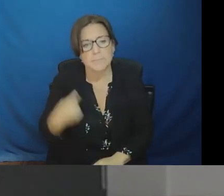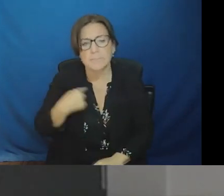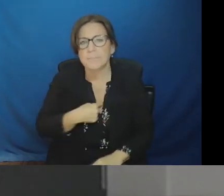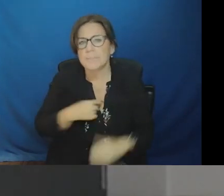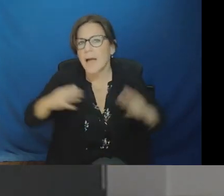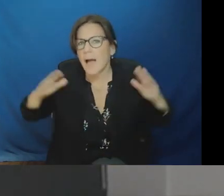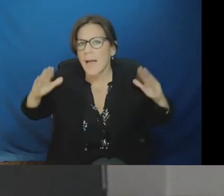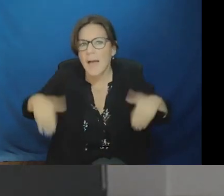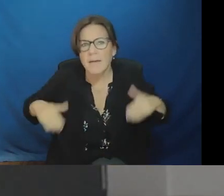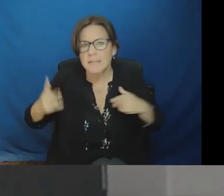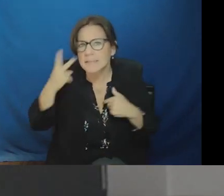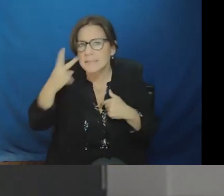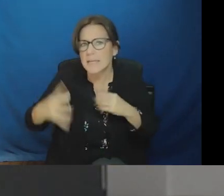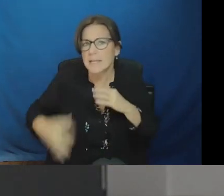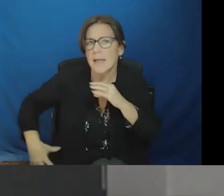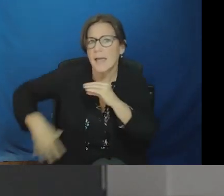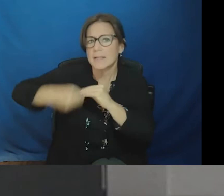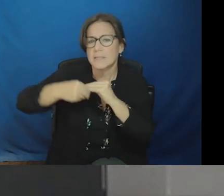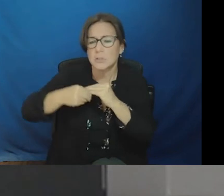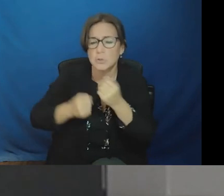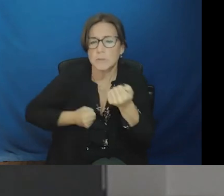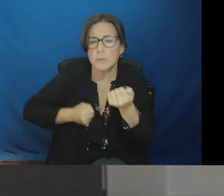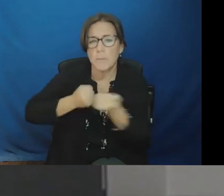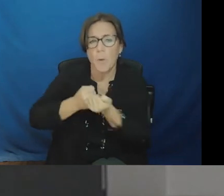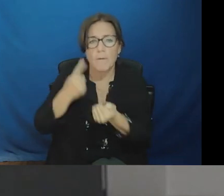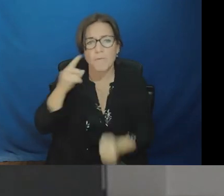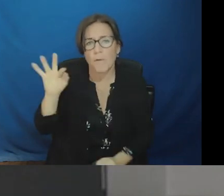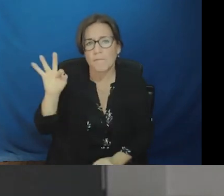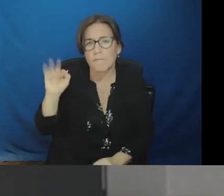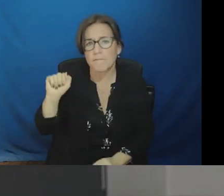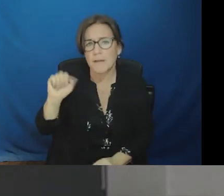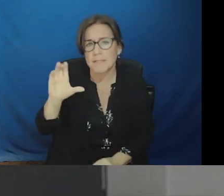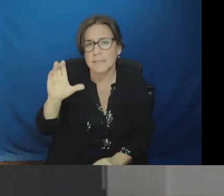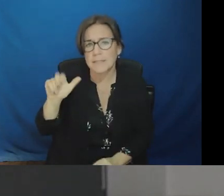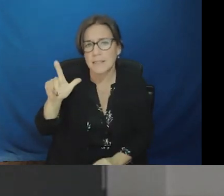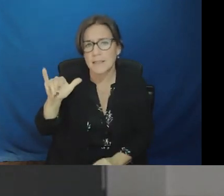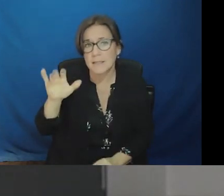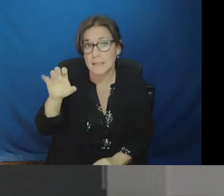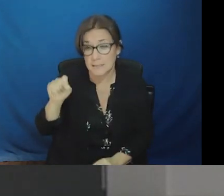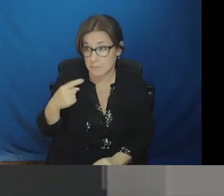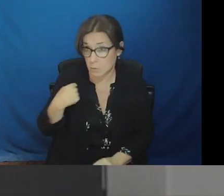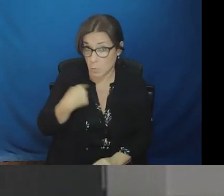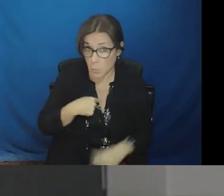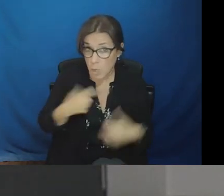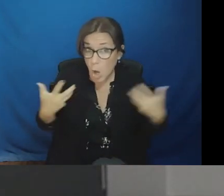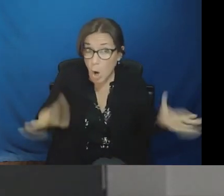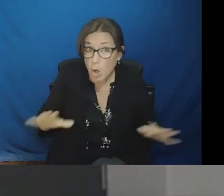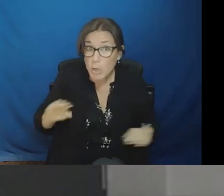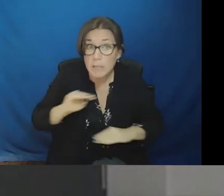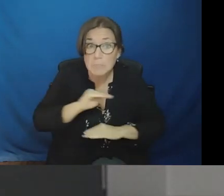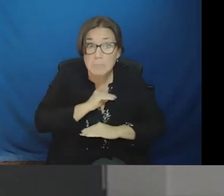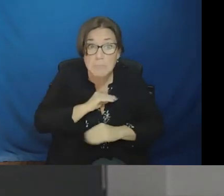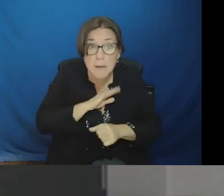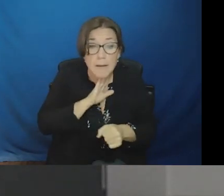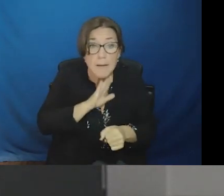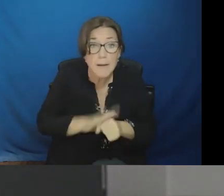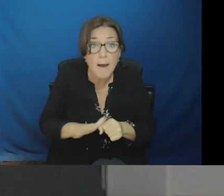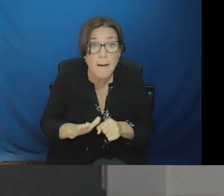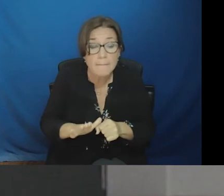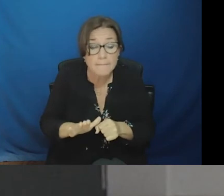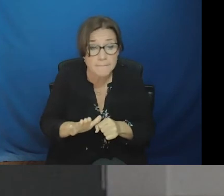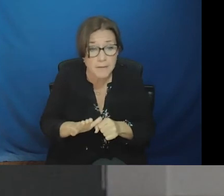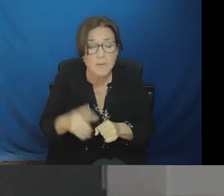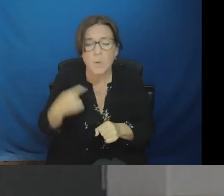extra support for facilities. Is that something that we've already done? Do we have enough facility staff? I mean, we're adding one